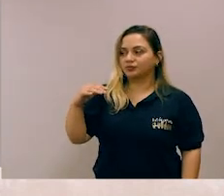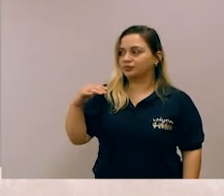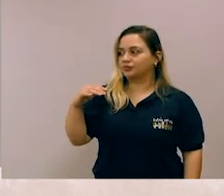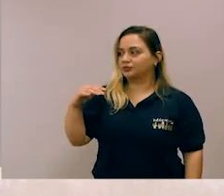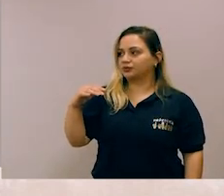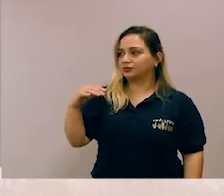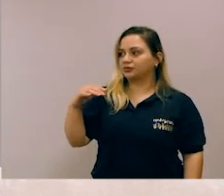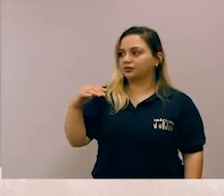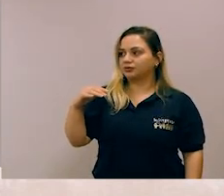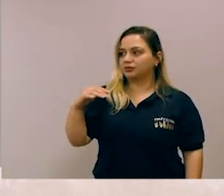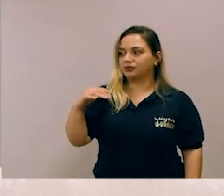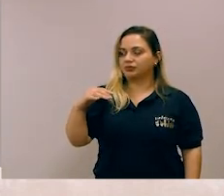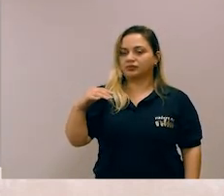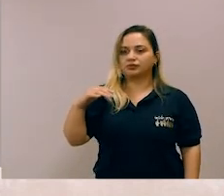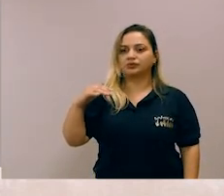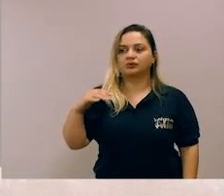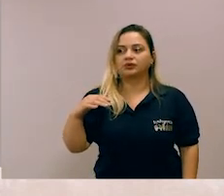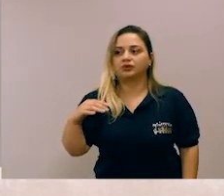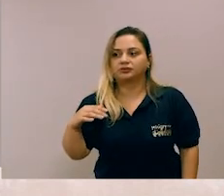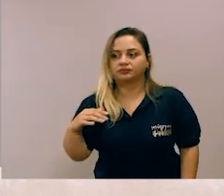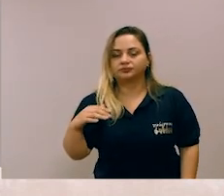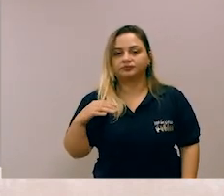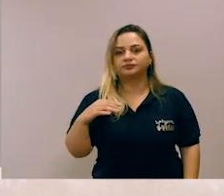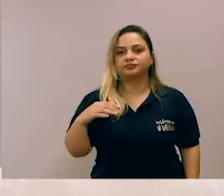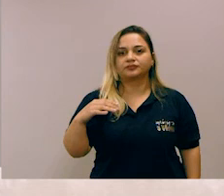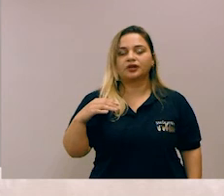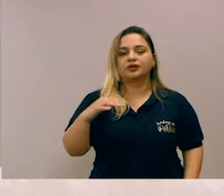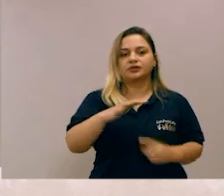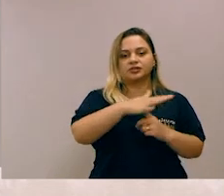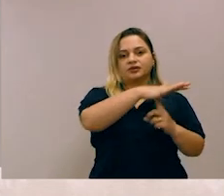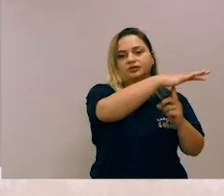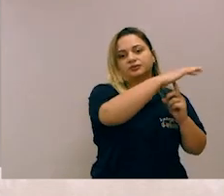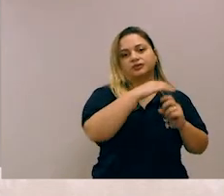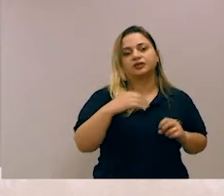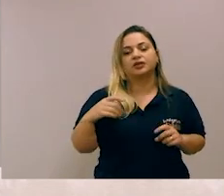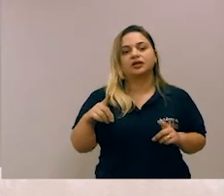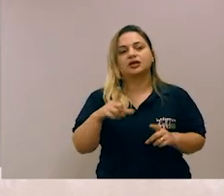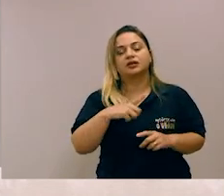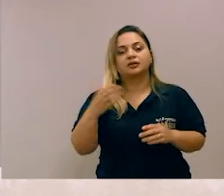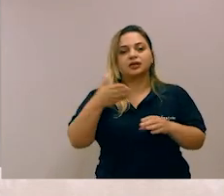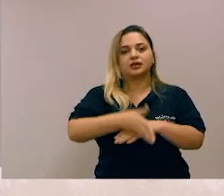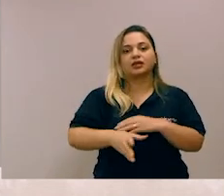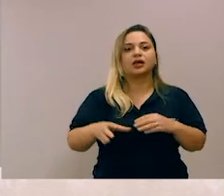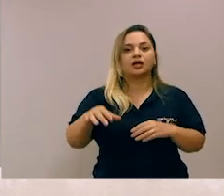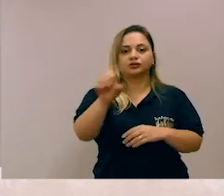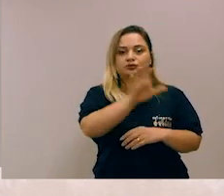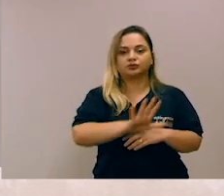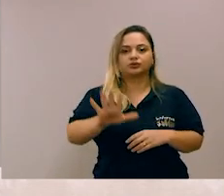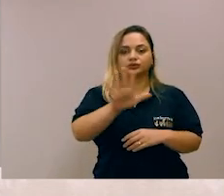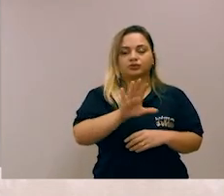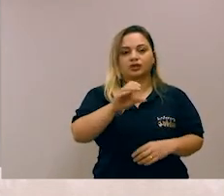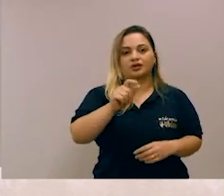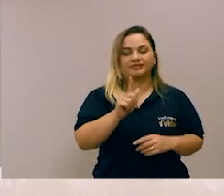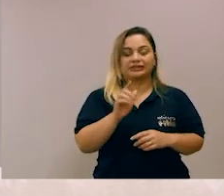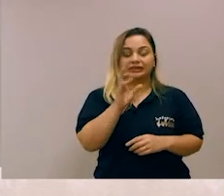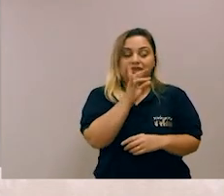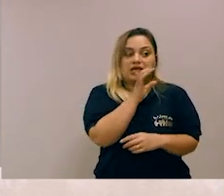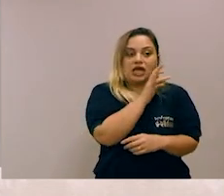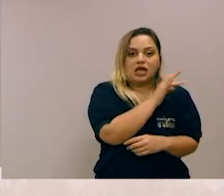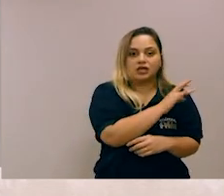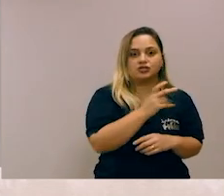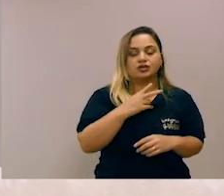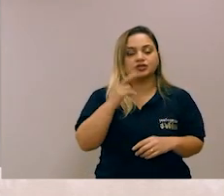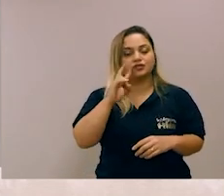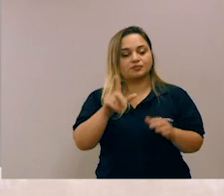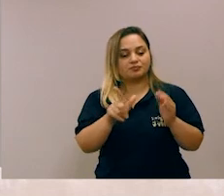imperfect. It was complicated. Volunteers. So everybody wanted to go into the hot